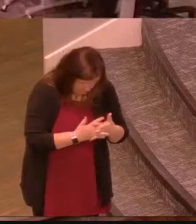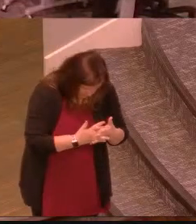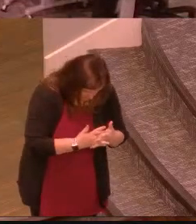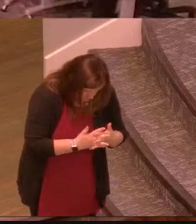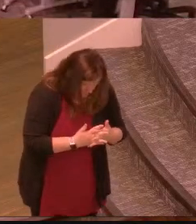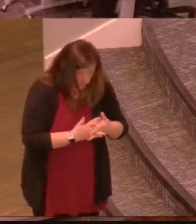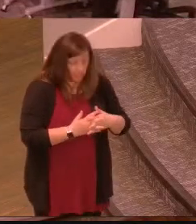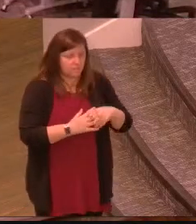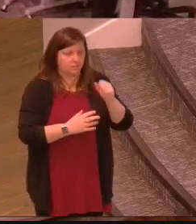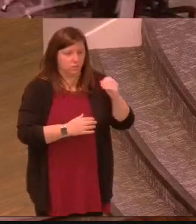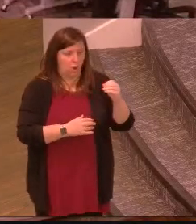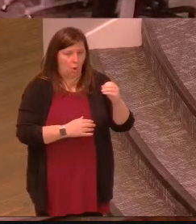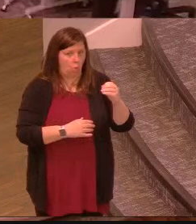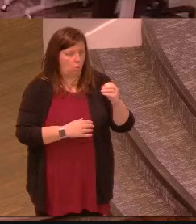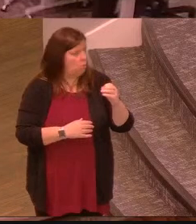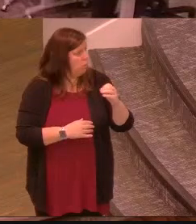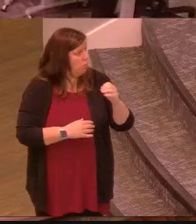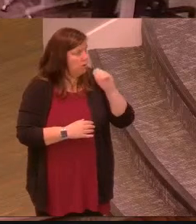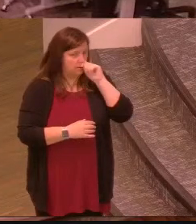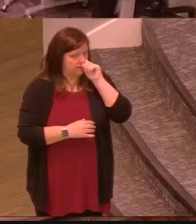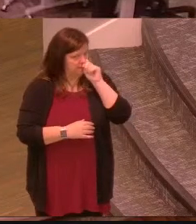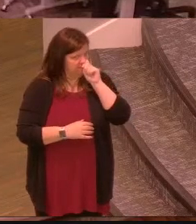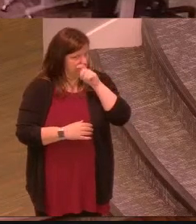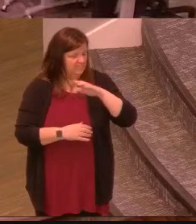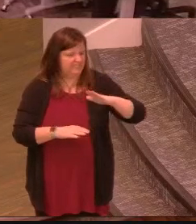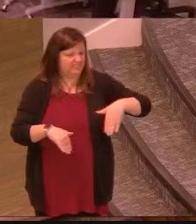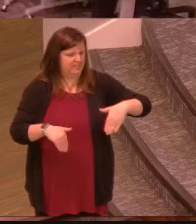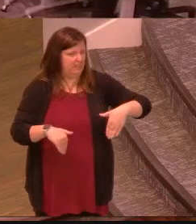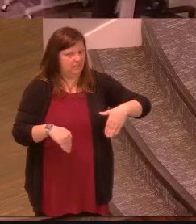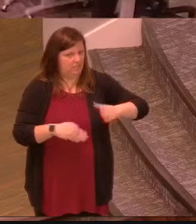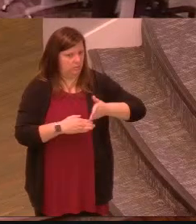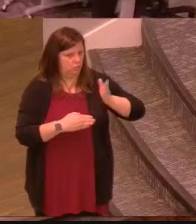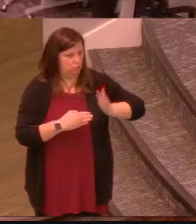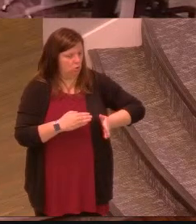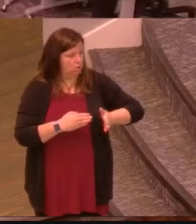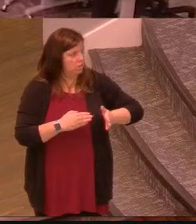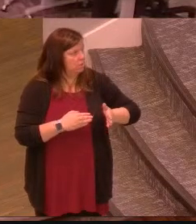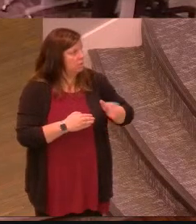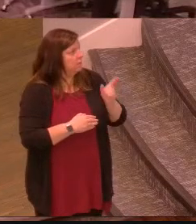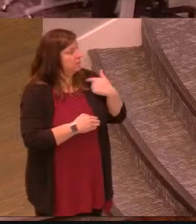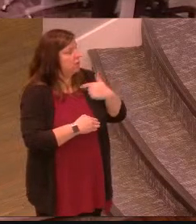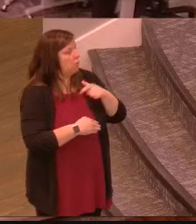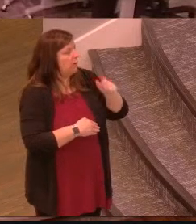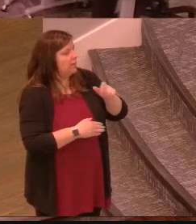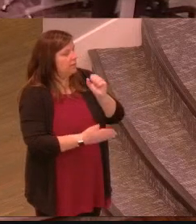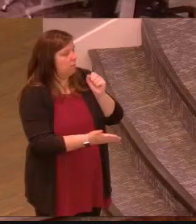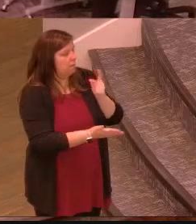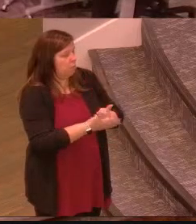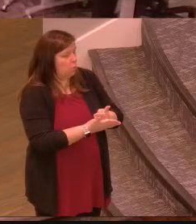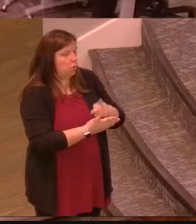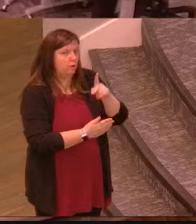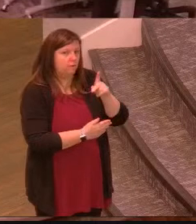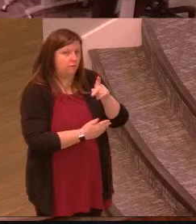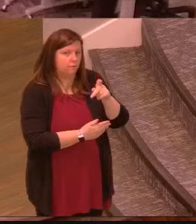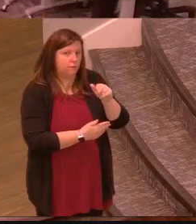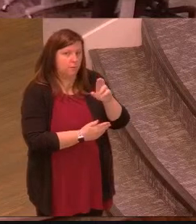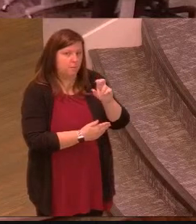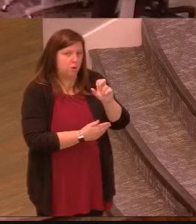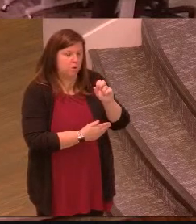adjourning, I think someone needs to move that we call. We need to approve the personnel to amend